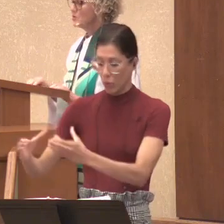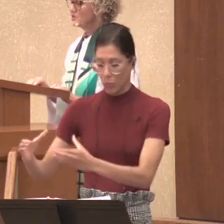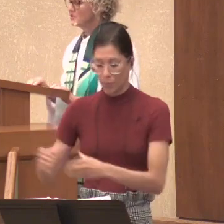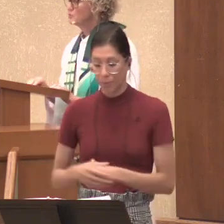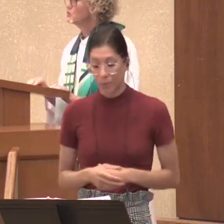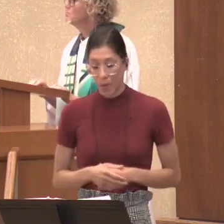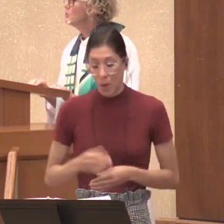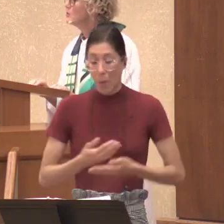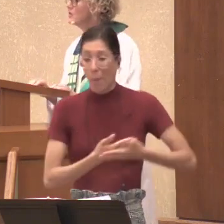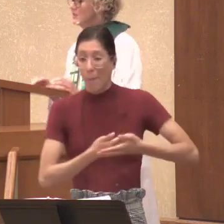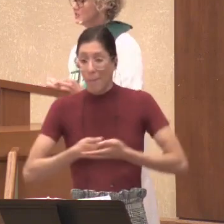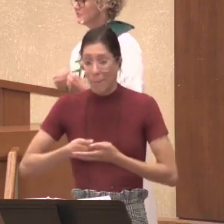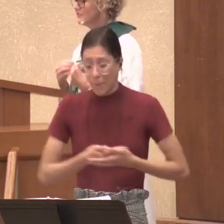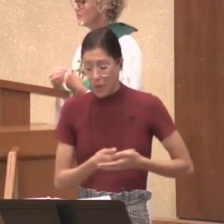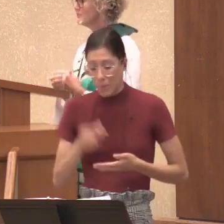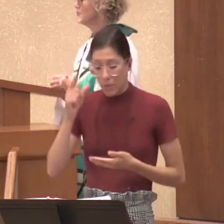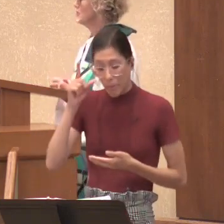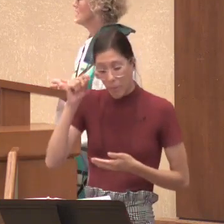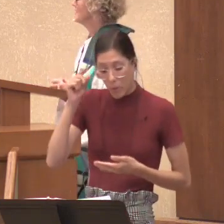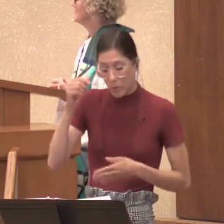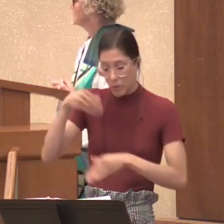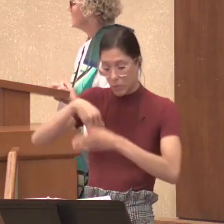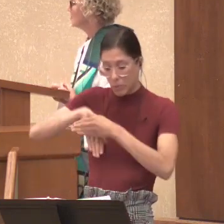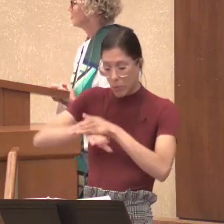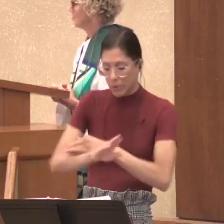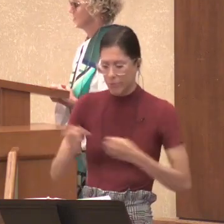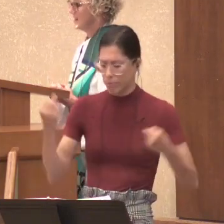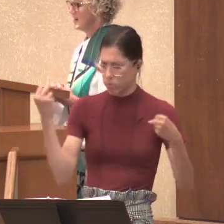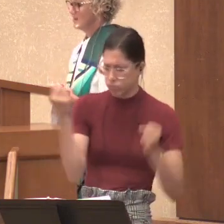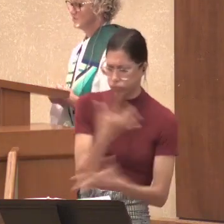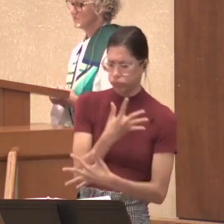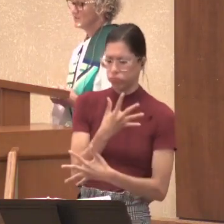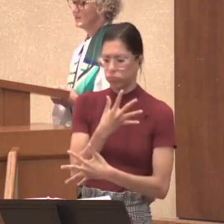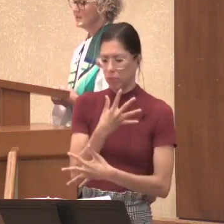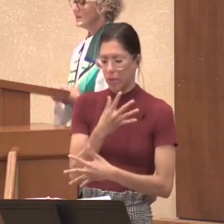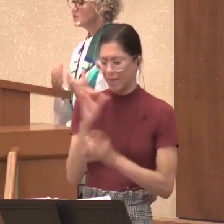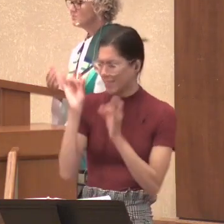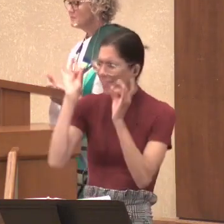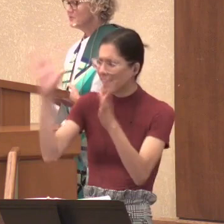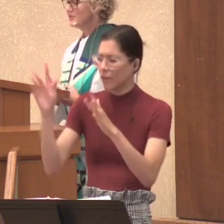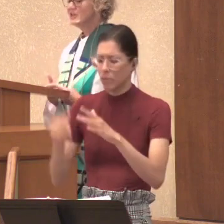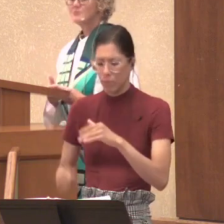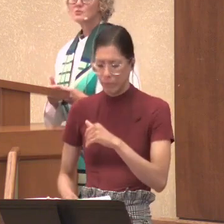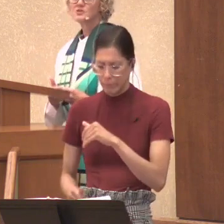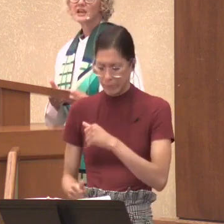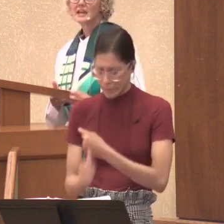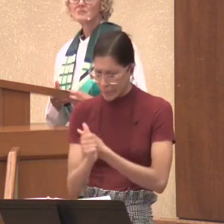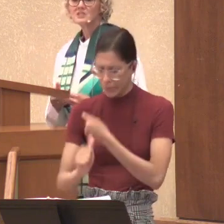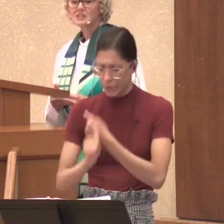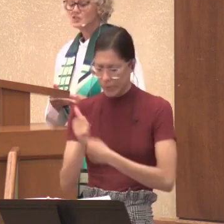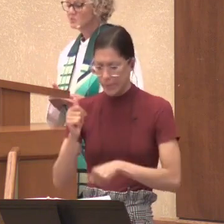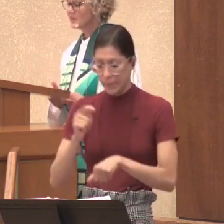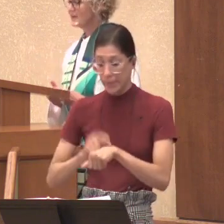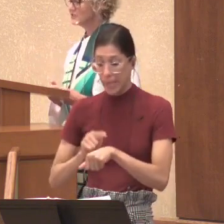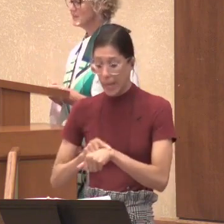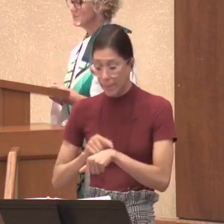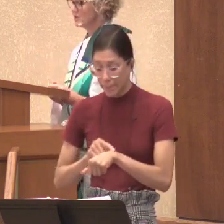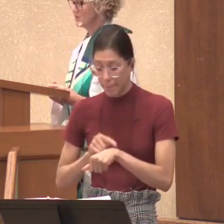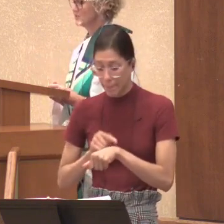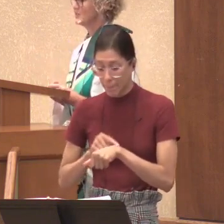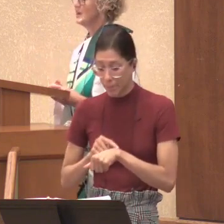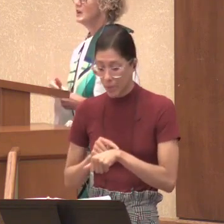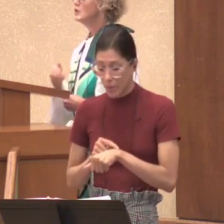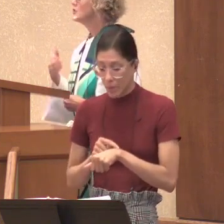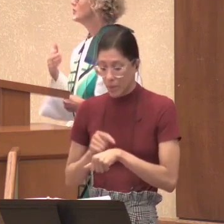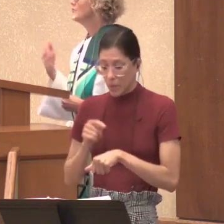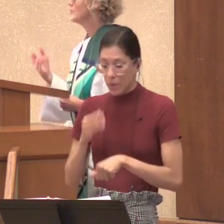Baby Moses was born into fearful and dangerous times. His people, the Hebrews, came to Egypt as